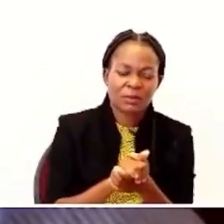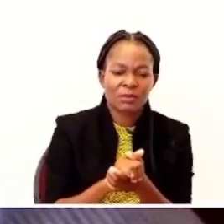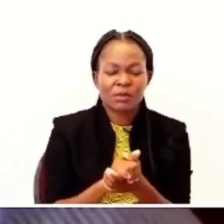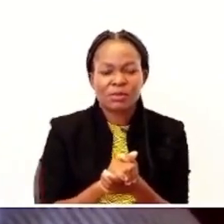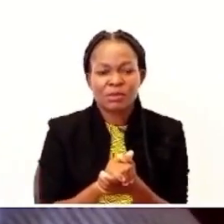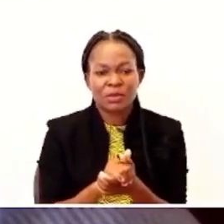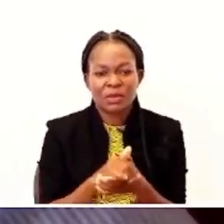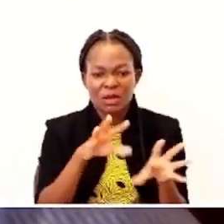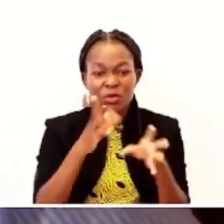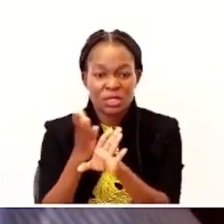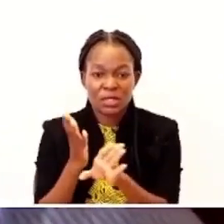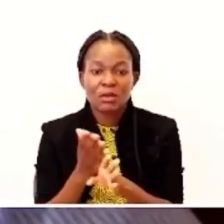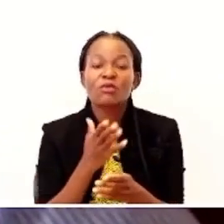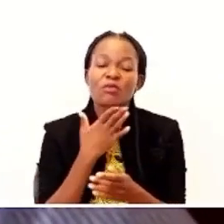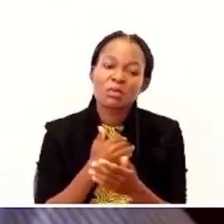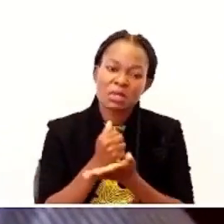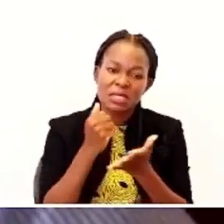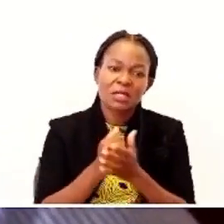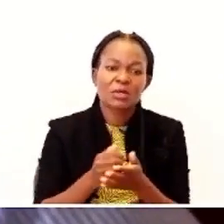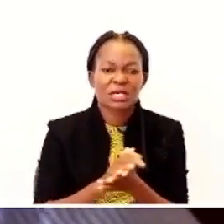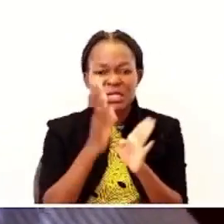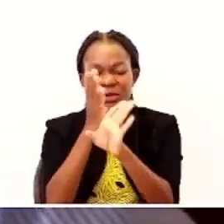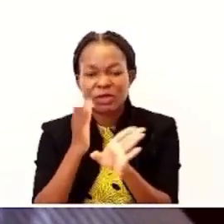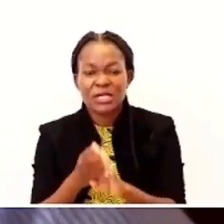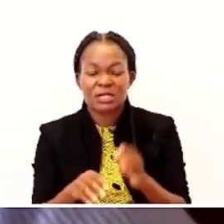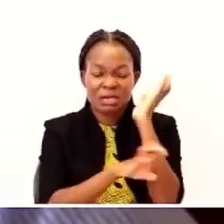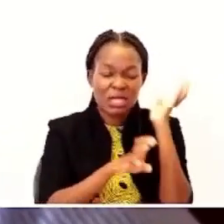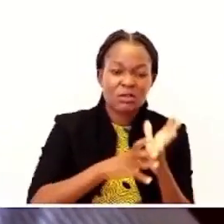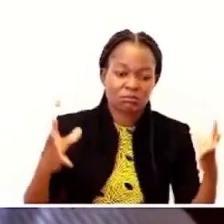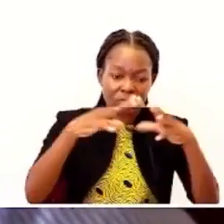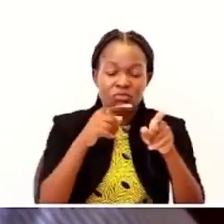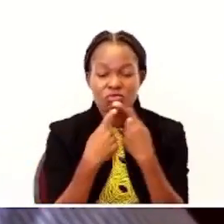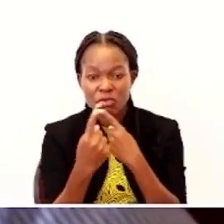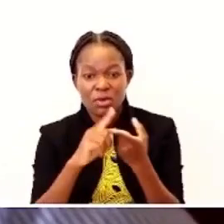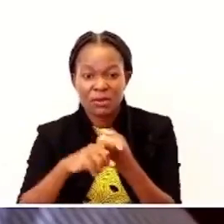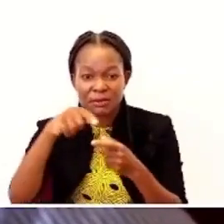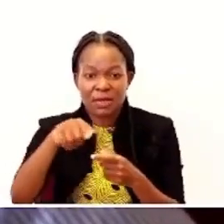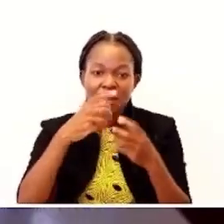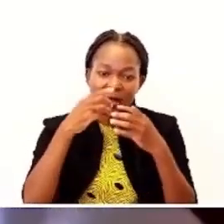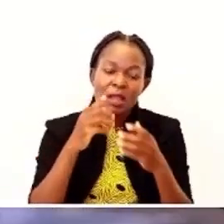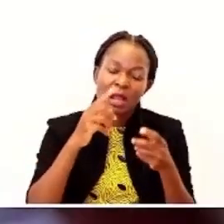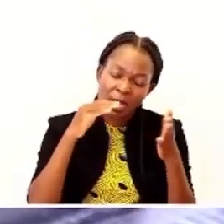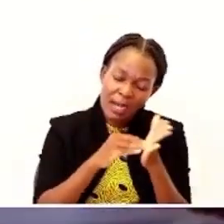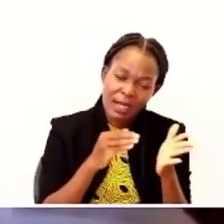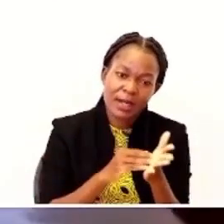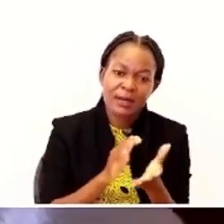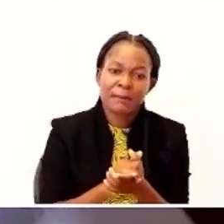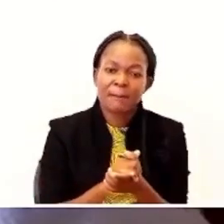nature, in order for multinationals to profit and further